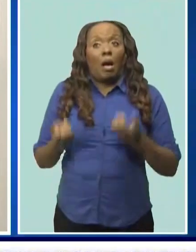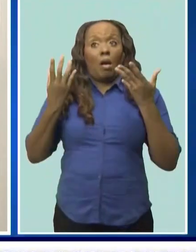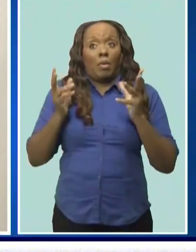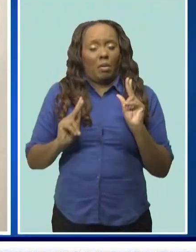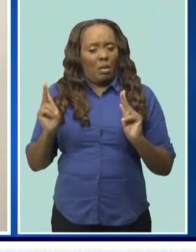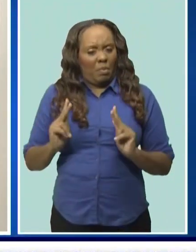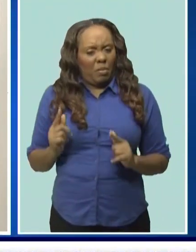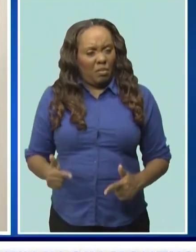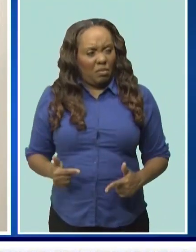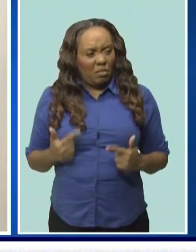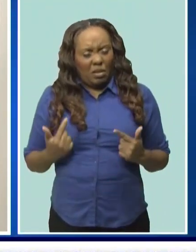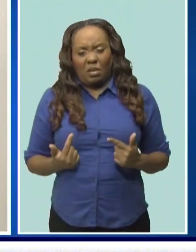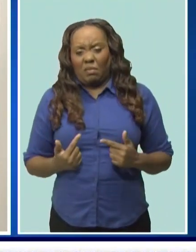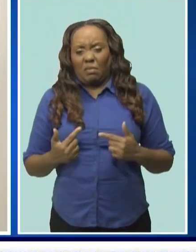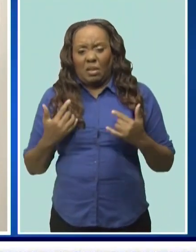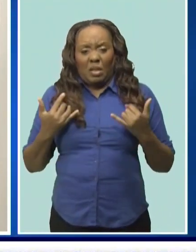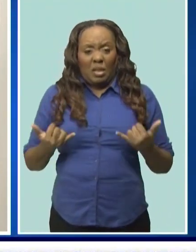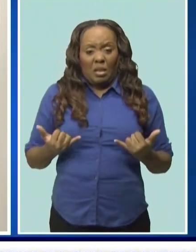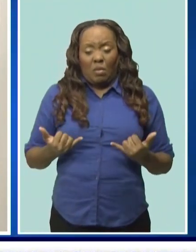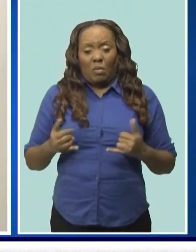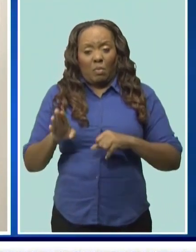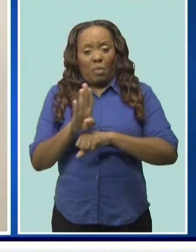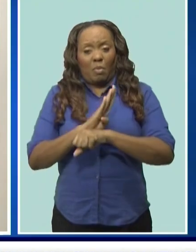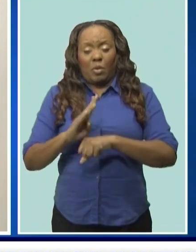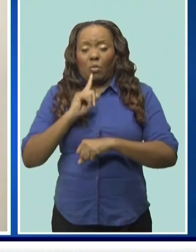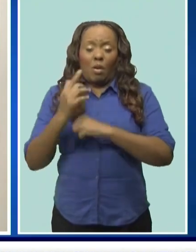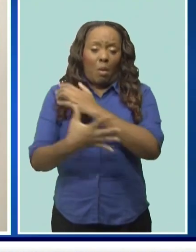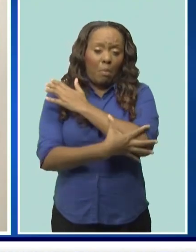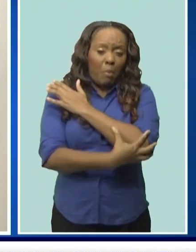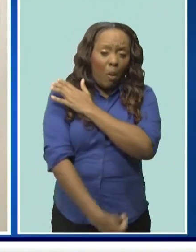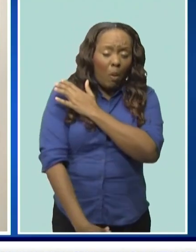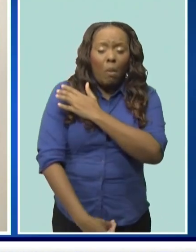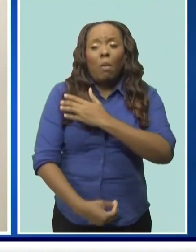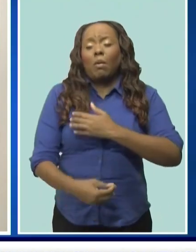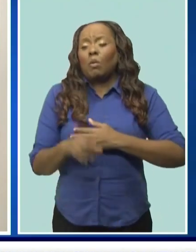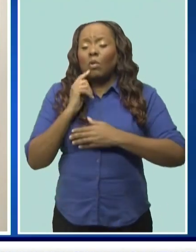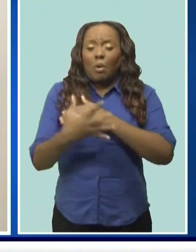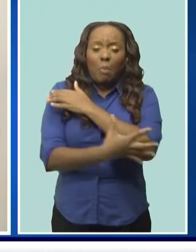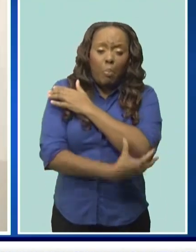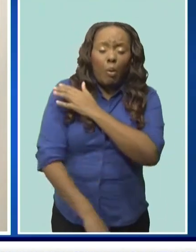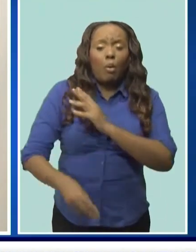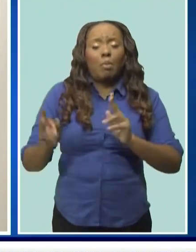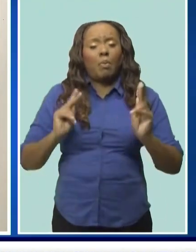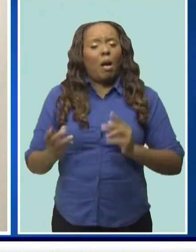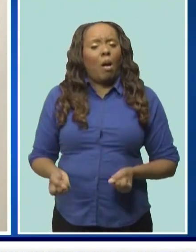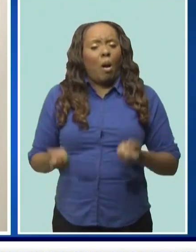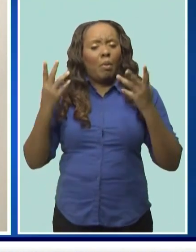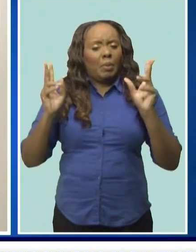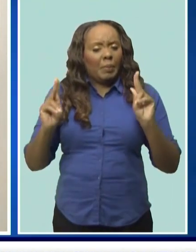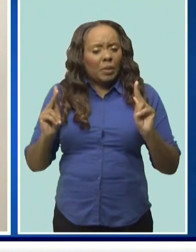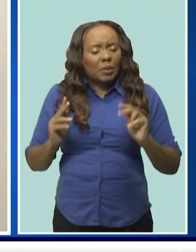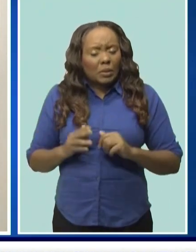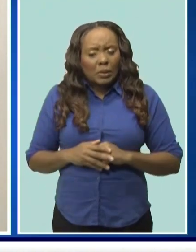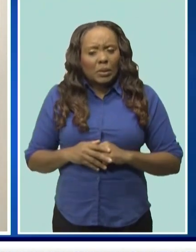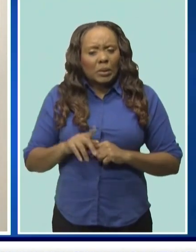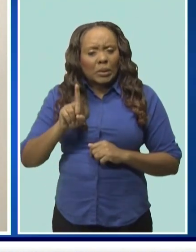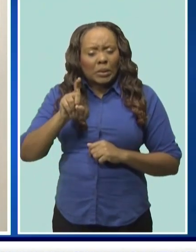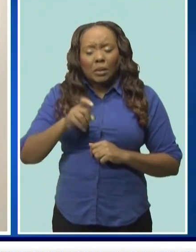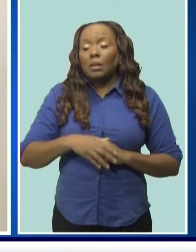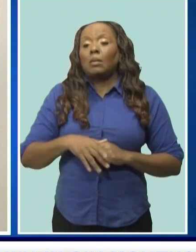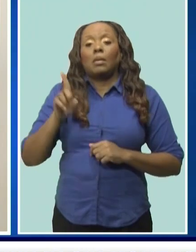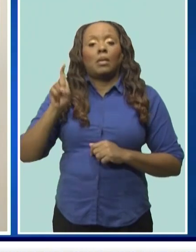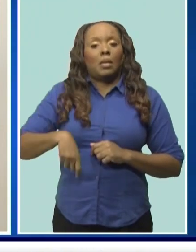households living in poverty. We do not know what the data will tell us now, but we do know that we need to know so that we can make